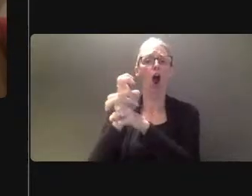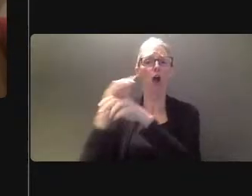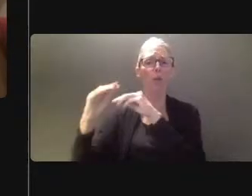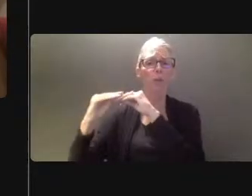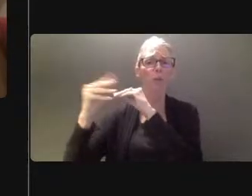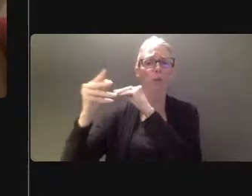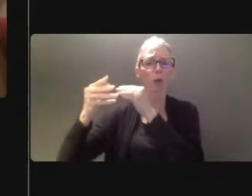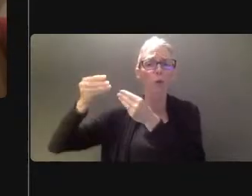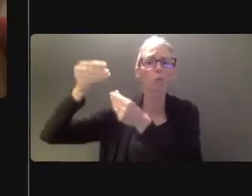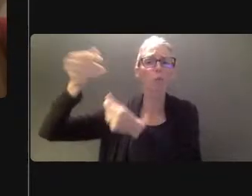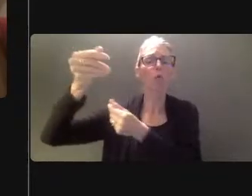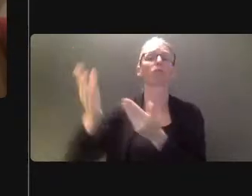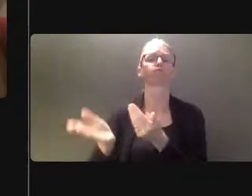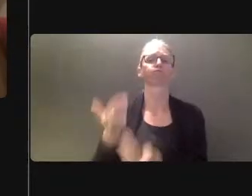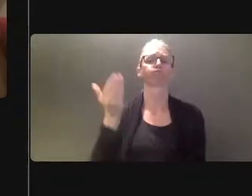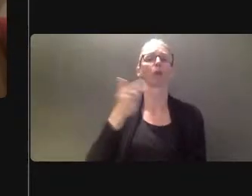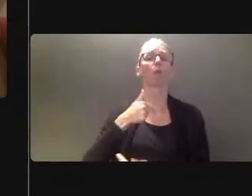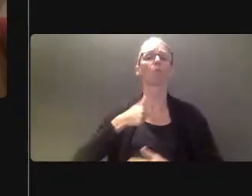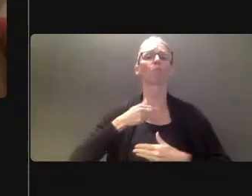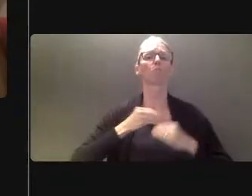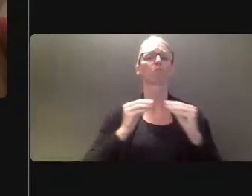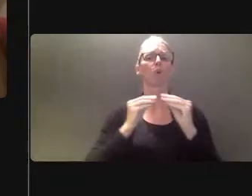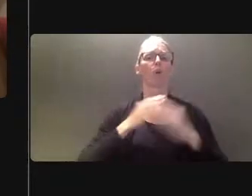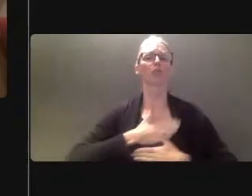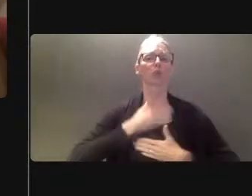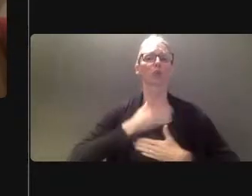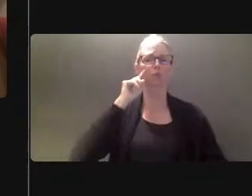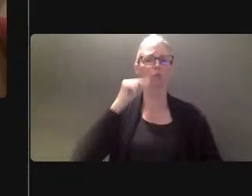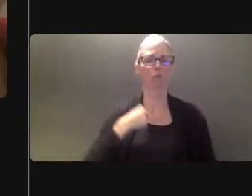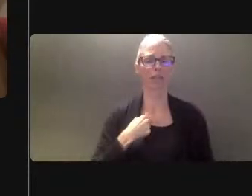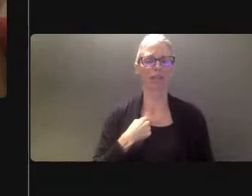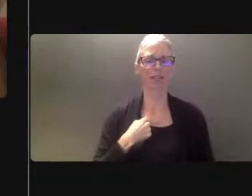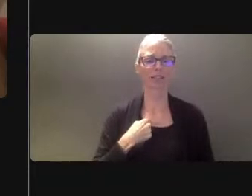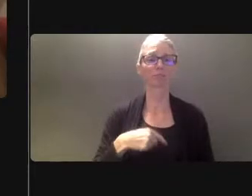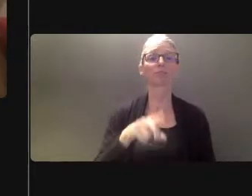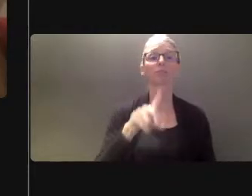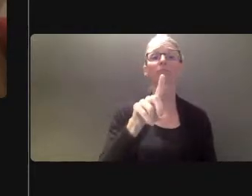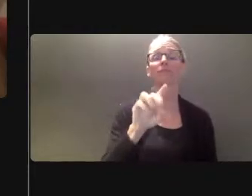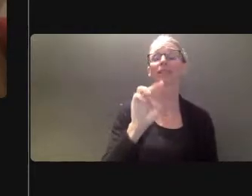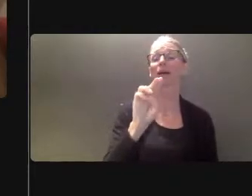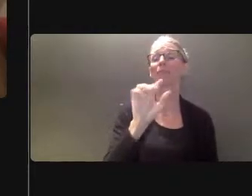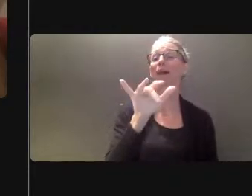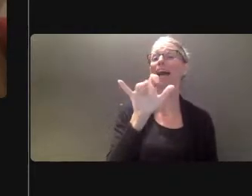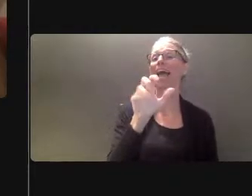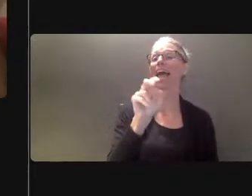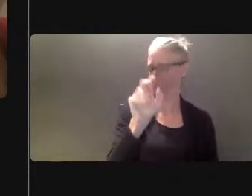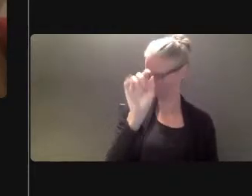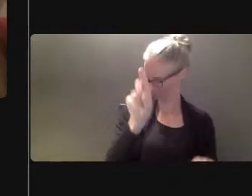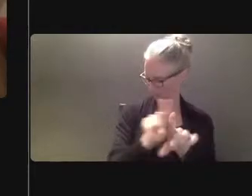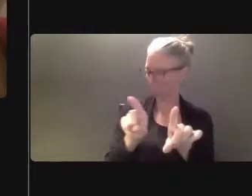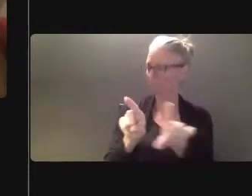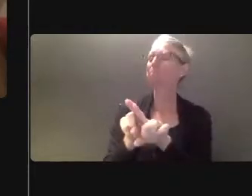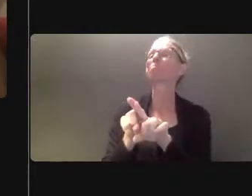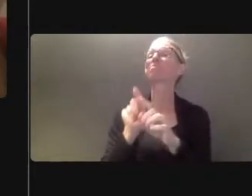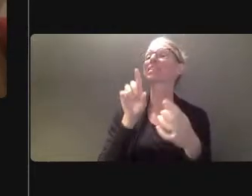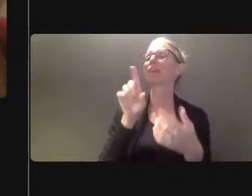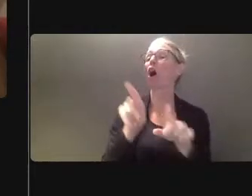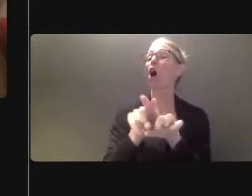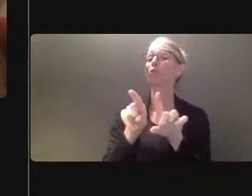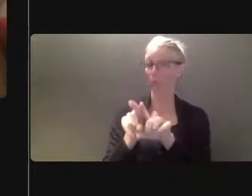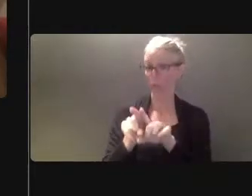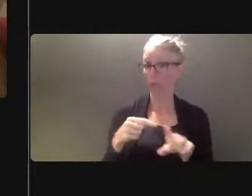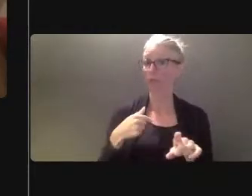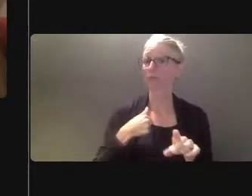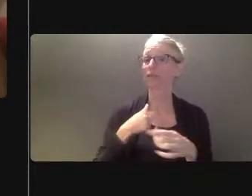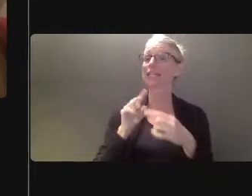Absolutely. Or even weather, if I know that it's kind of just a natural surface or an earth or sandy kind of ground, that's